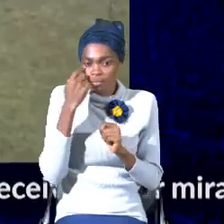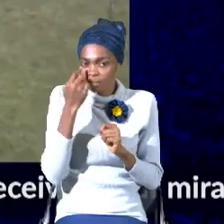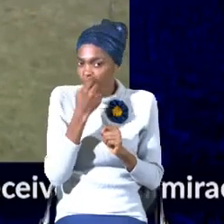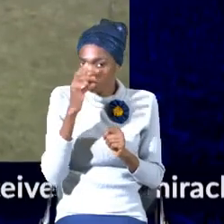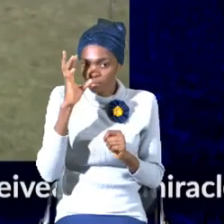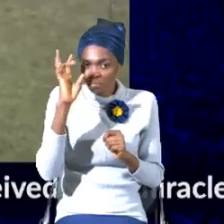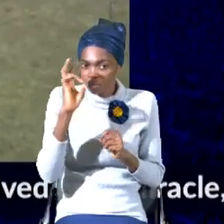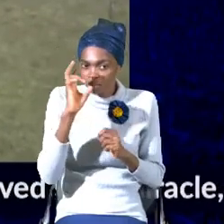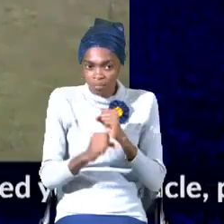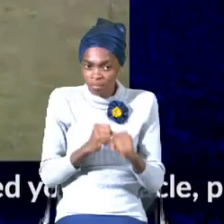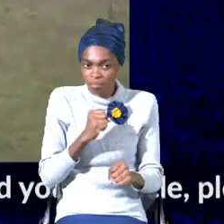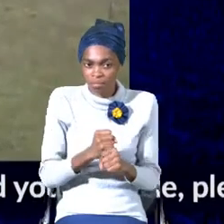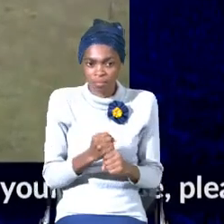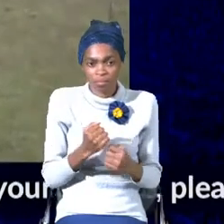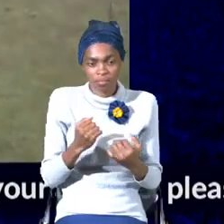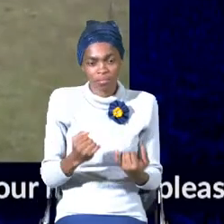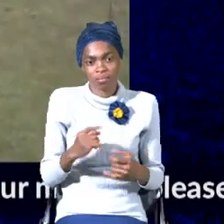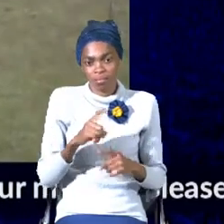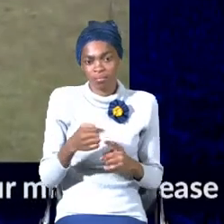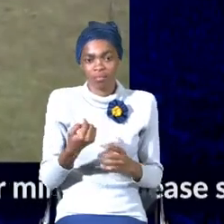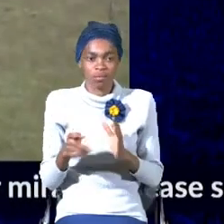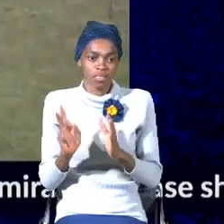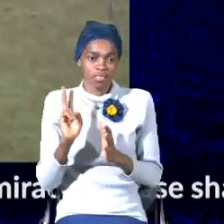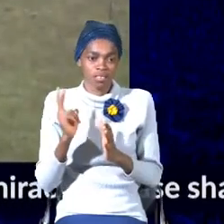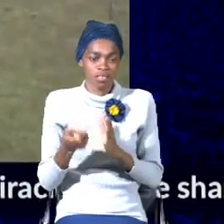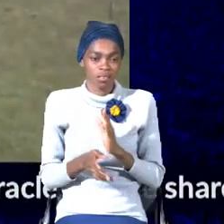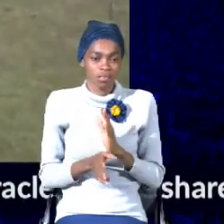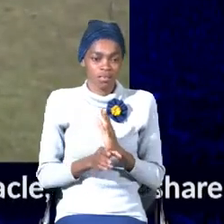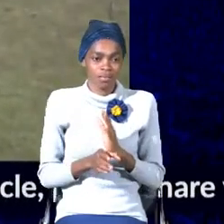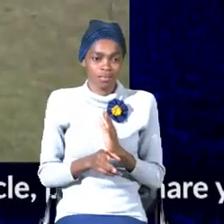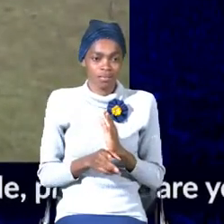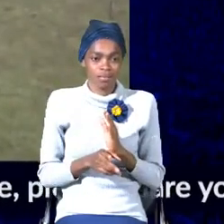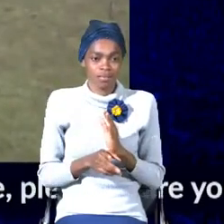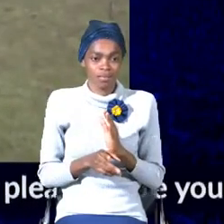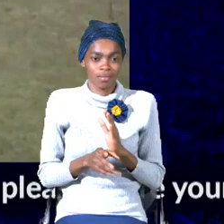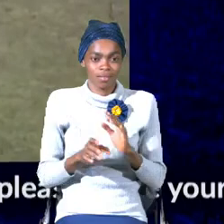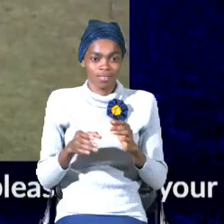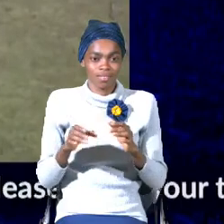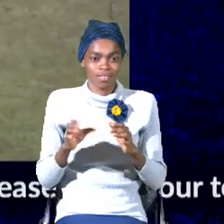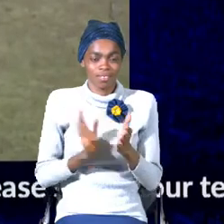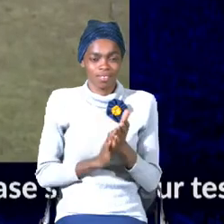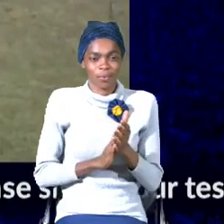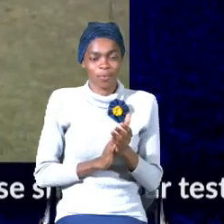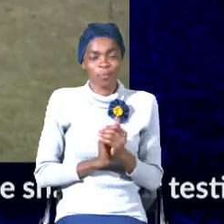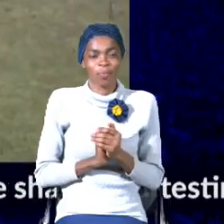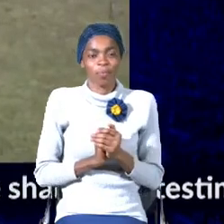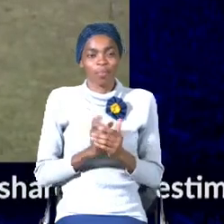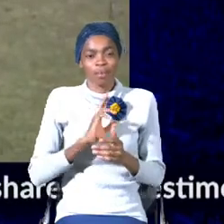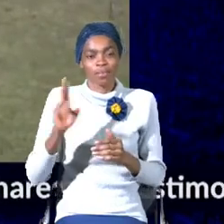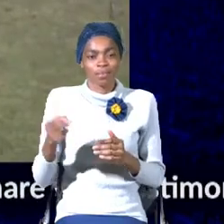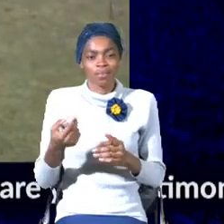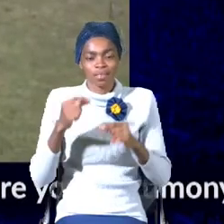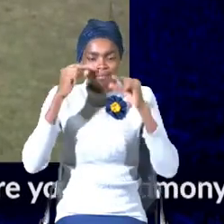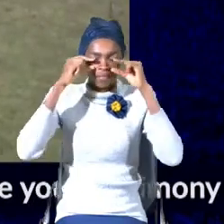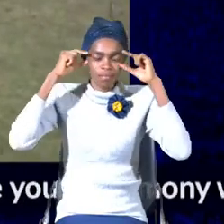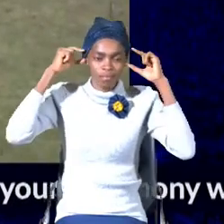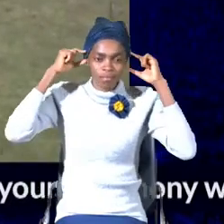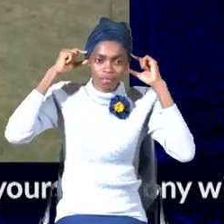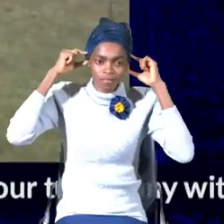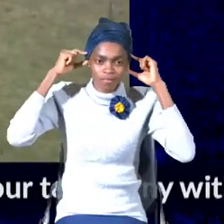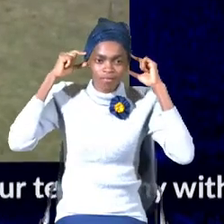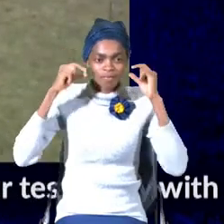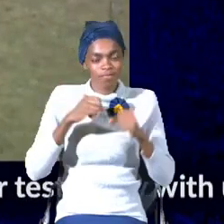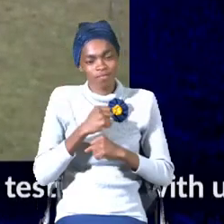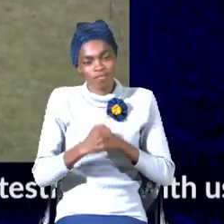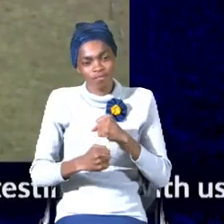was in secondary school, it was detected. And then I've been suffering from it in classes. I suffer a lot. Anytime I sit at